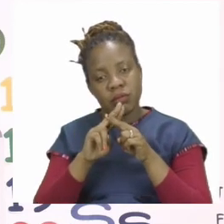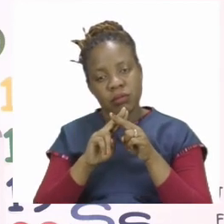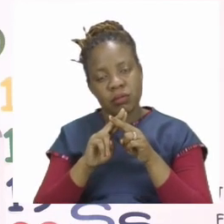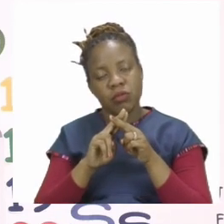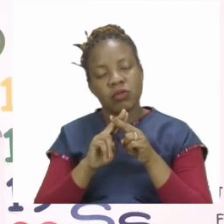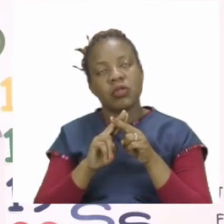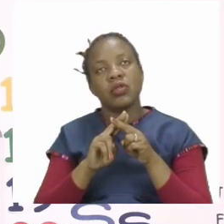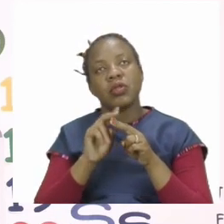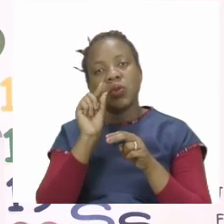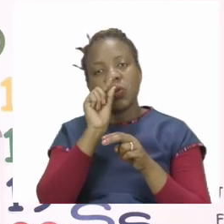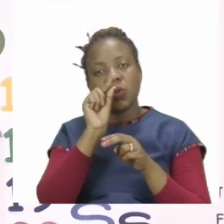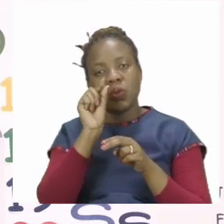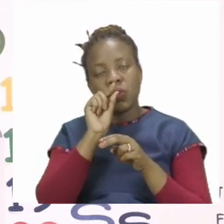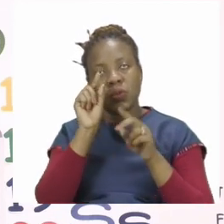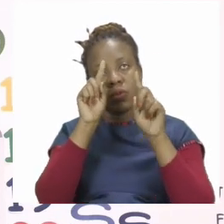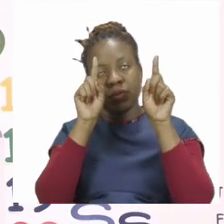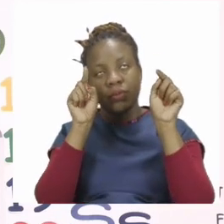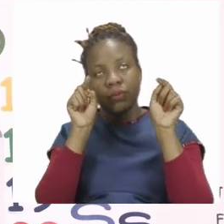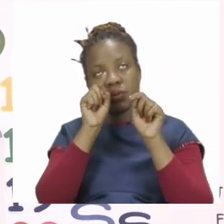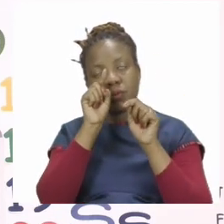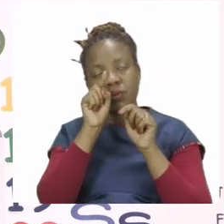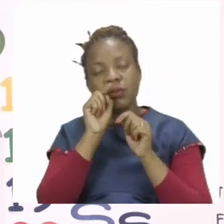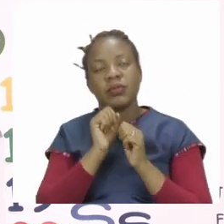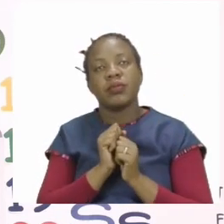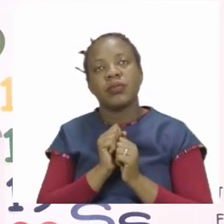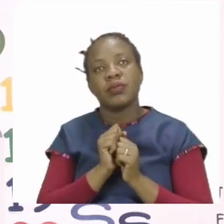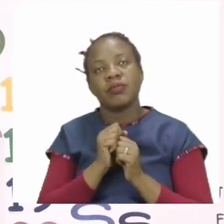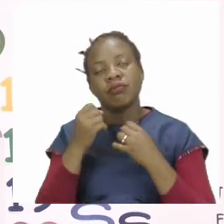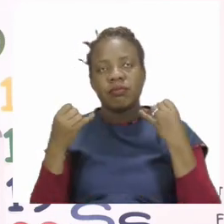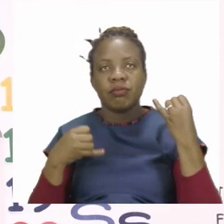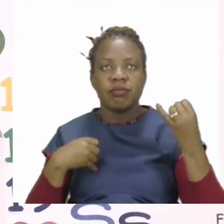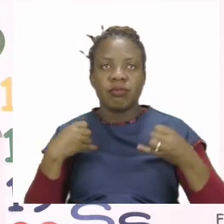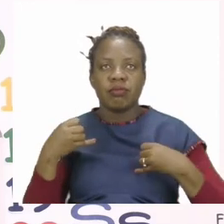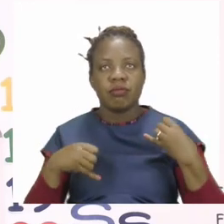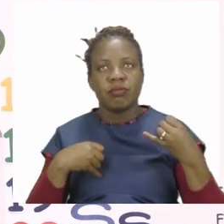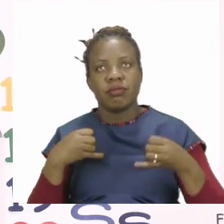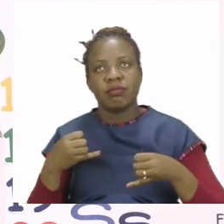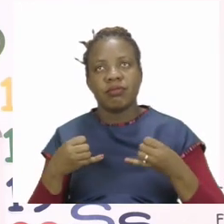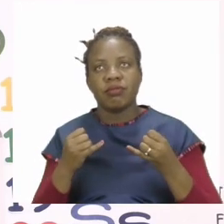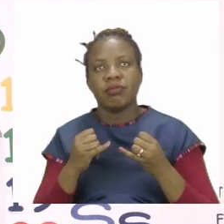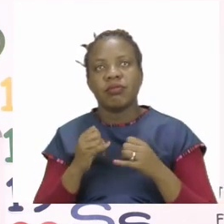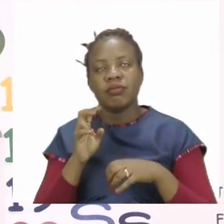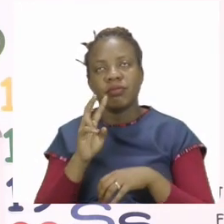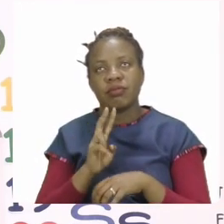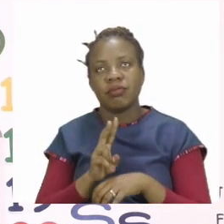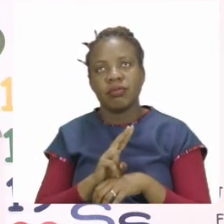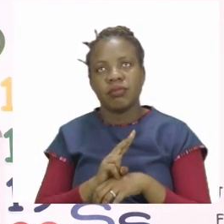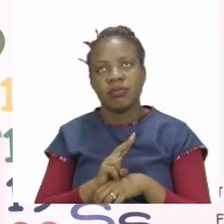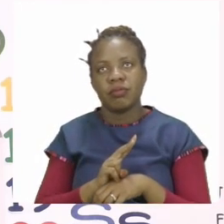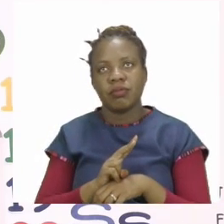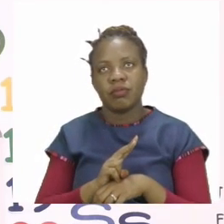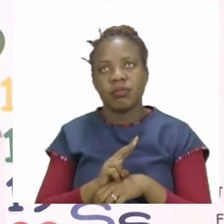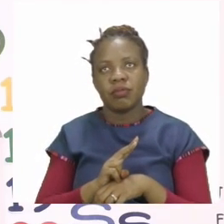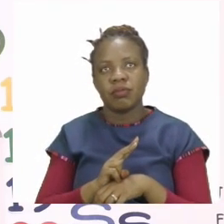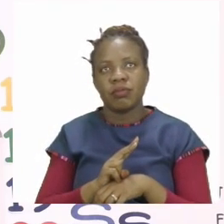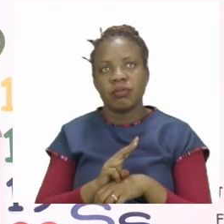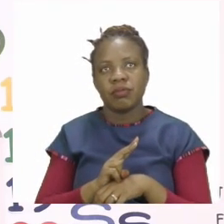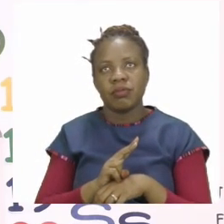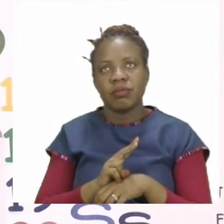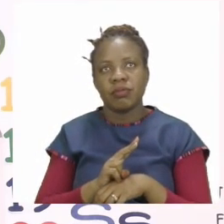sentences. Right, have fun everyone. I will see you shortly after the ad break.